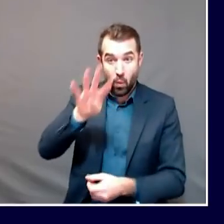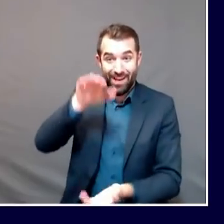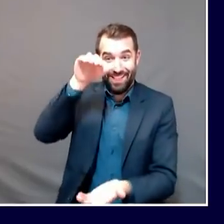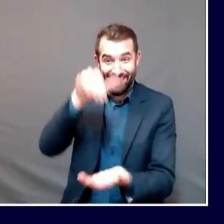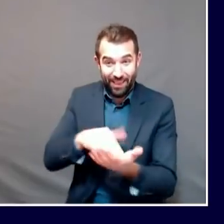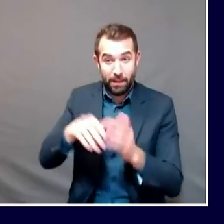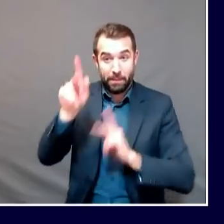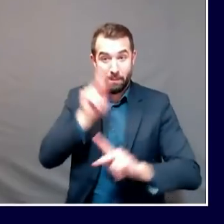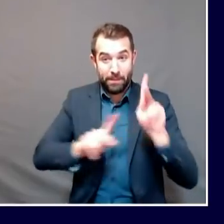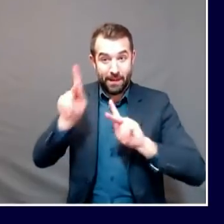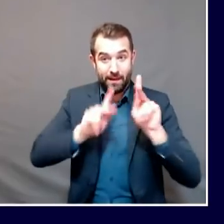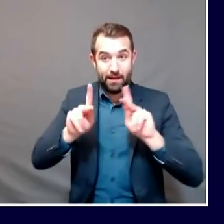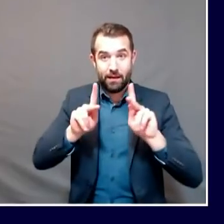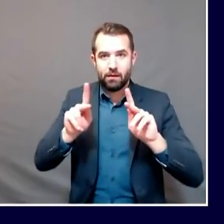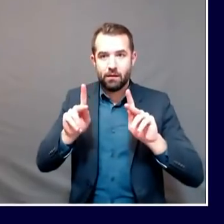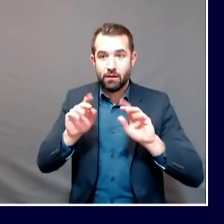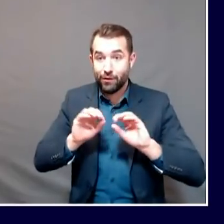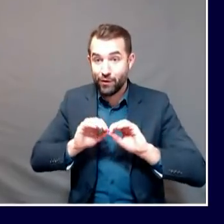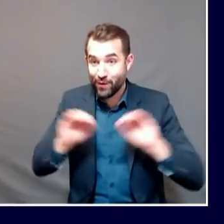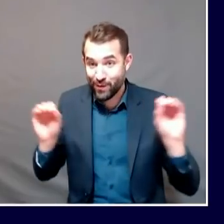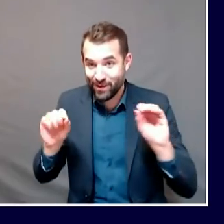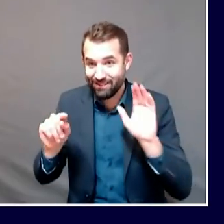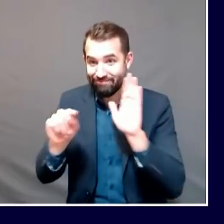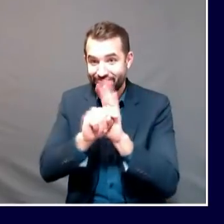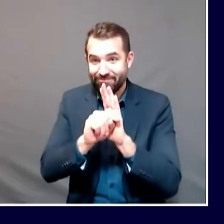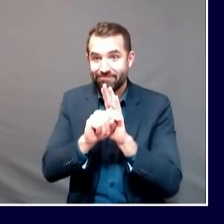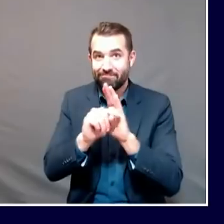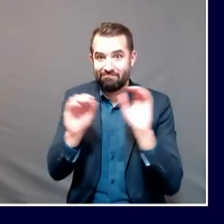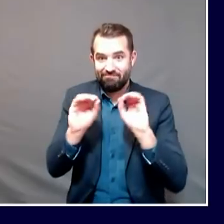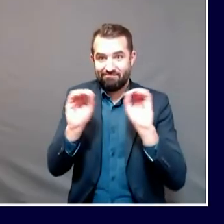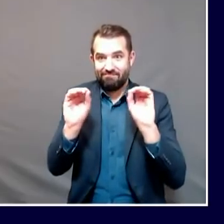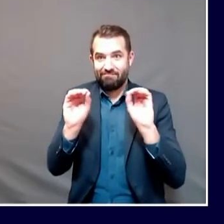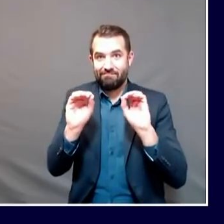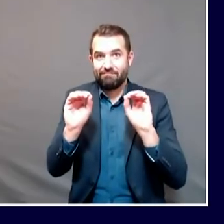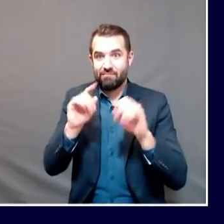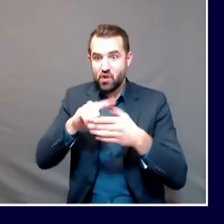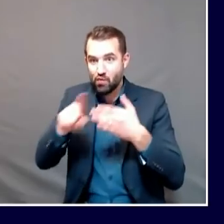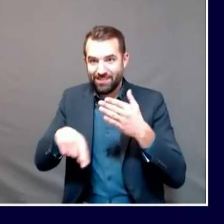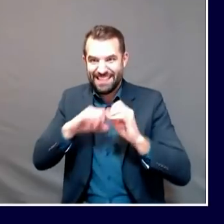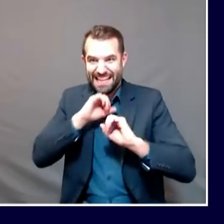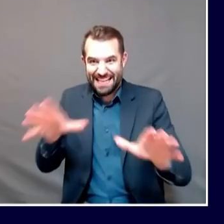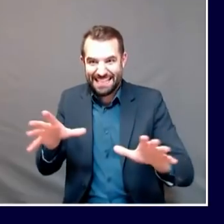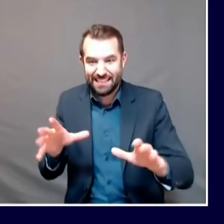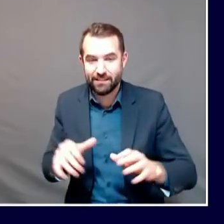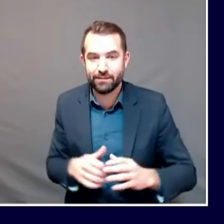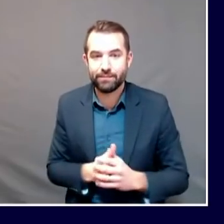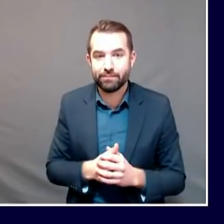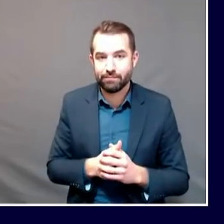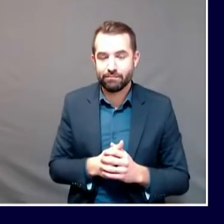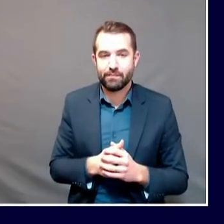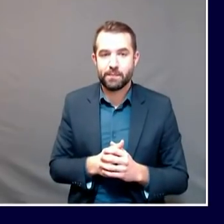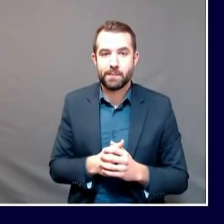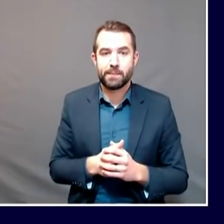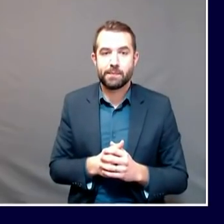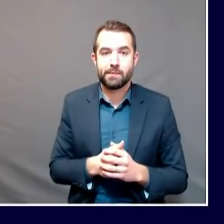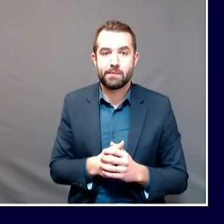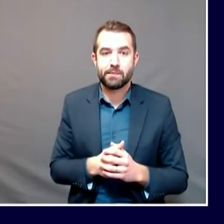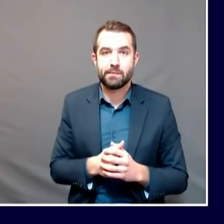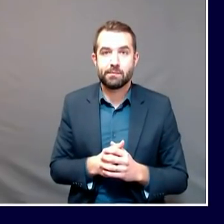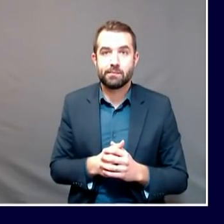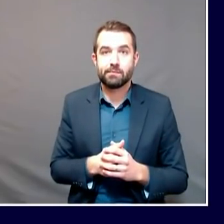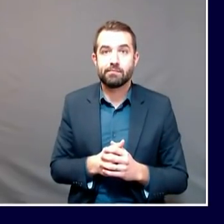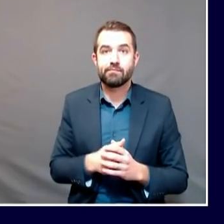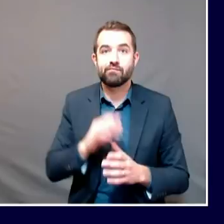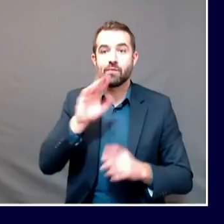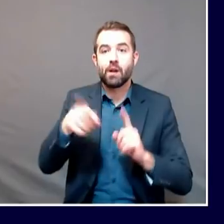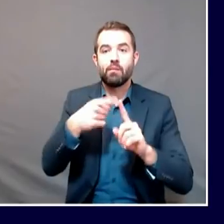question around long-term safety. Here's what I'll tell everyone. When it is my turn to receive